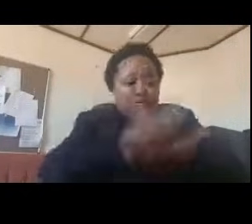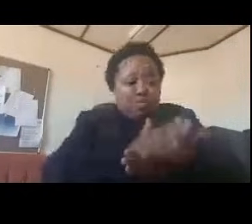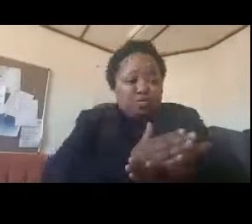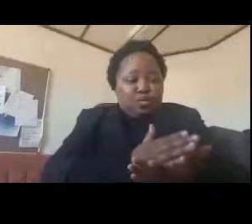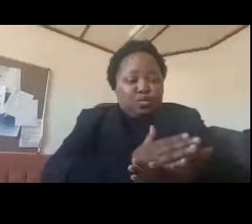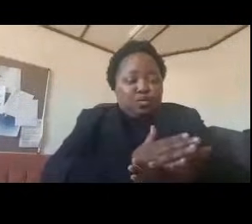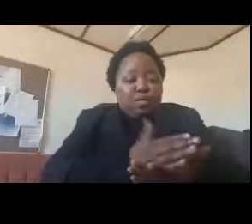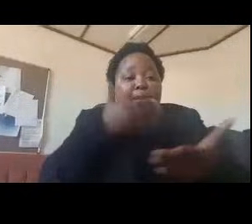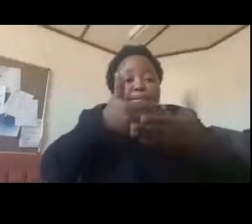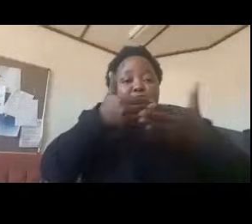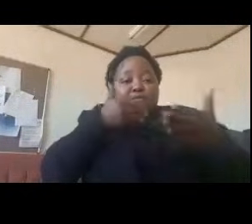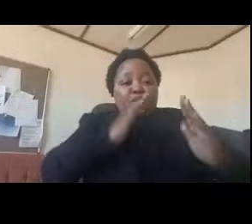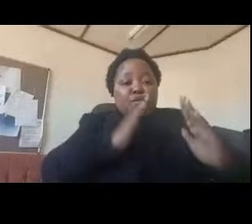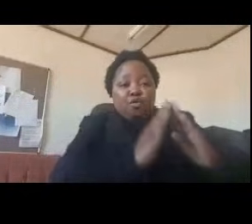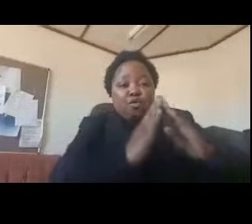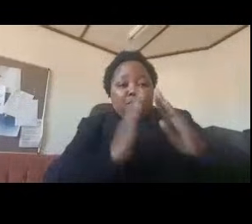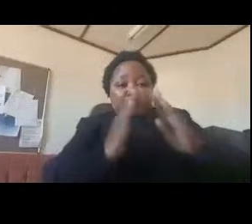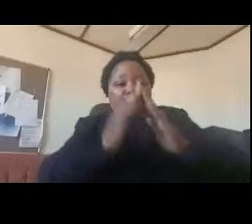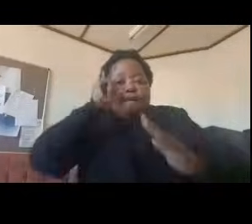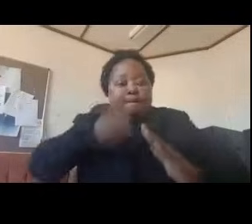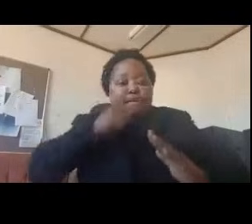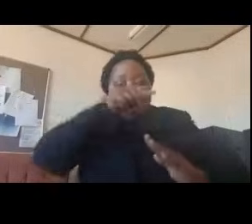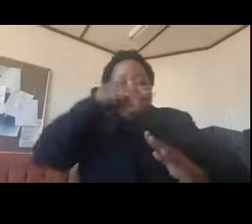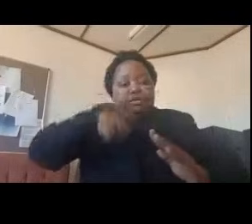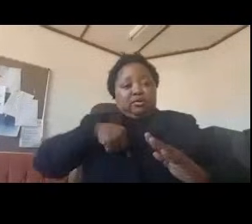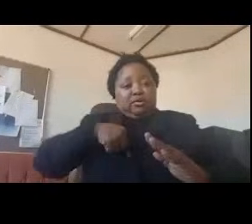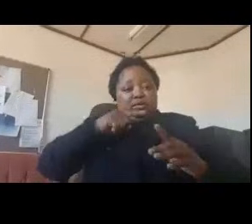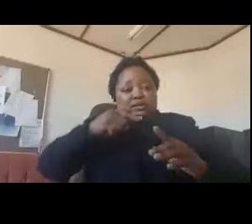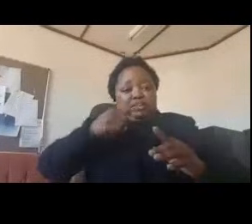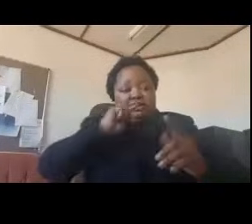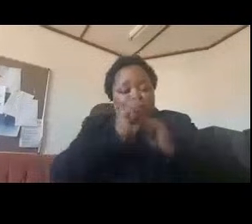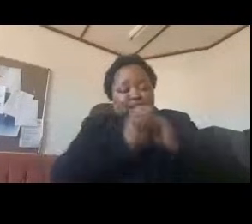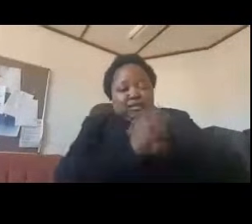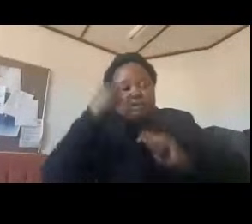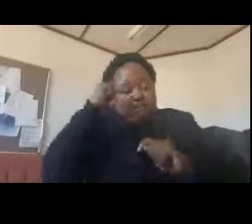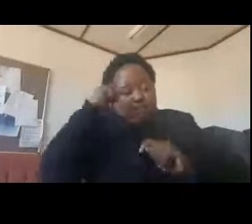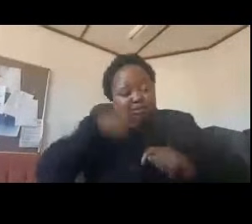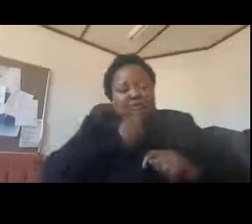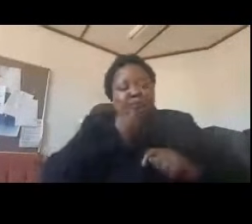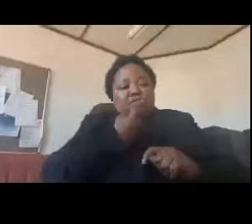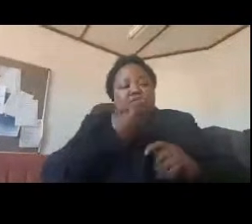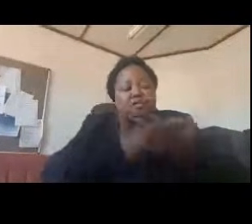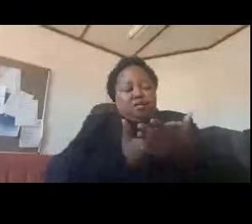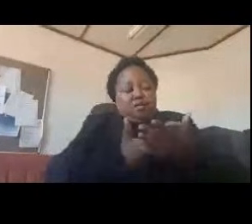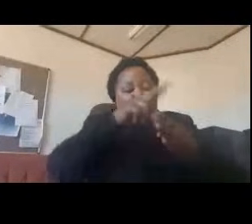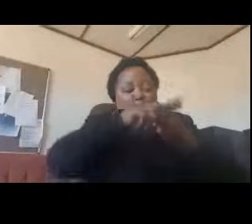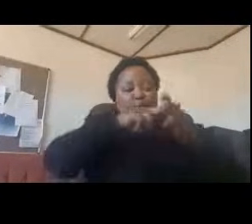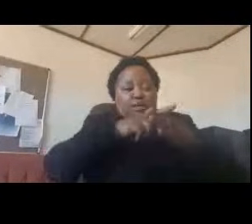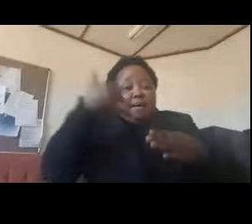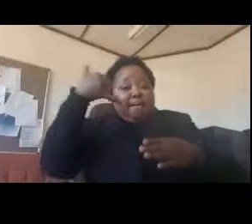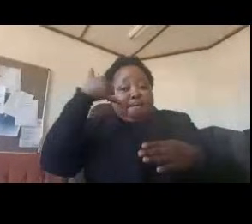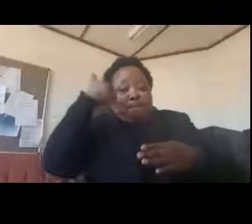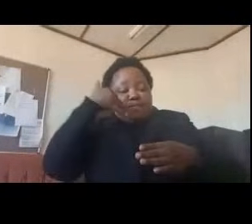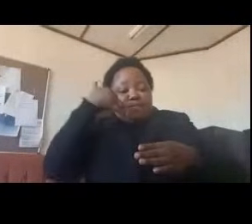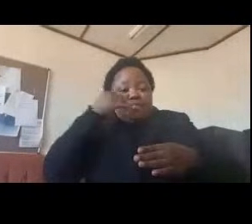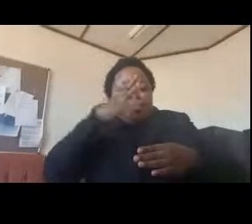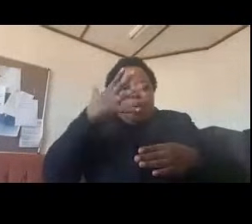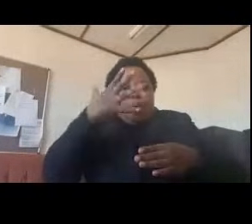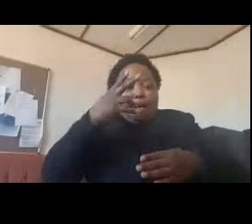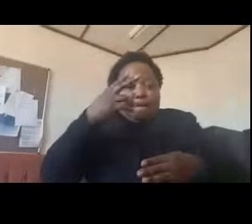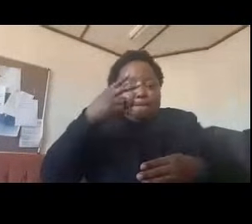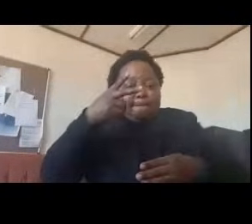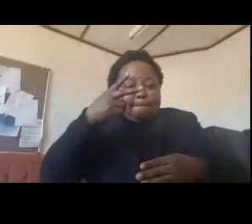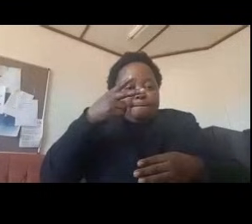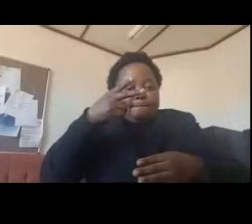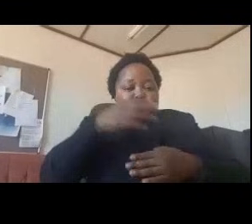we must change ourselves. I want you to look in the mirror. You can use a phone for a second. When you are in a